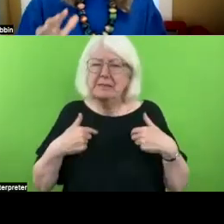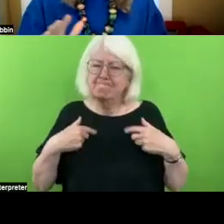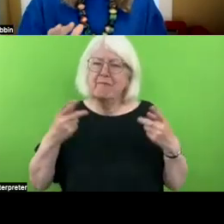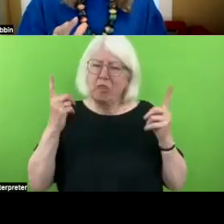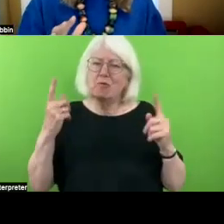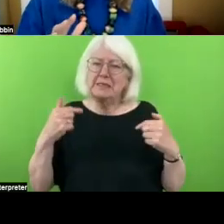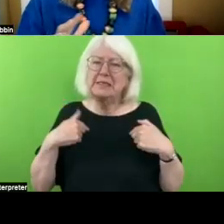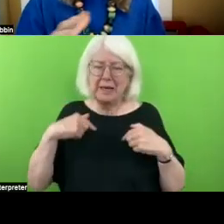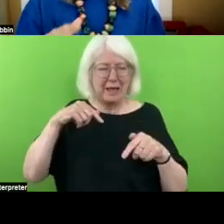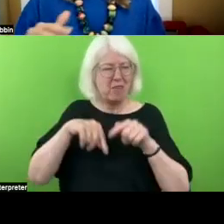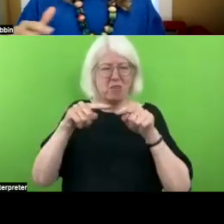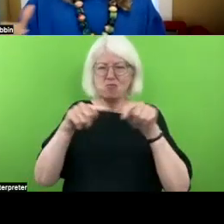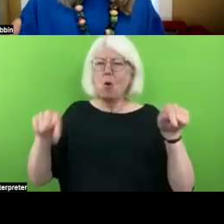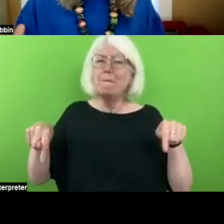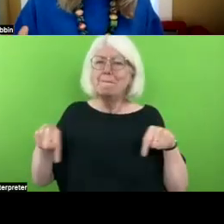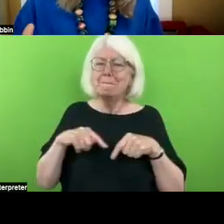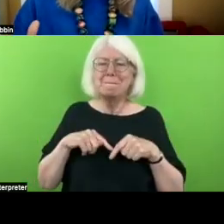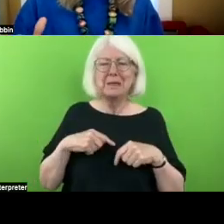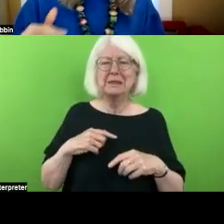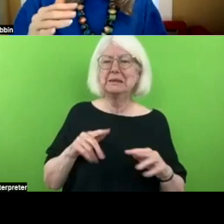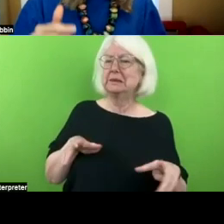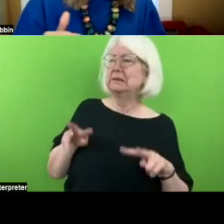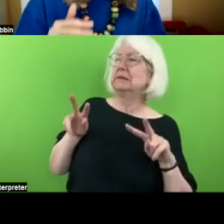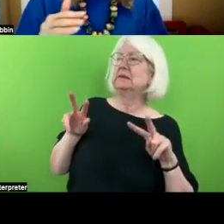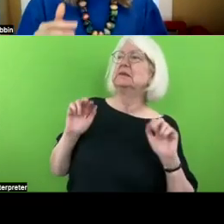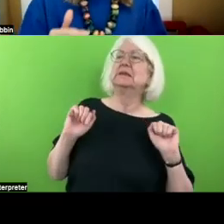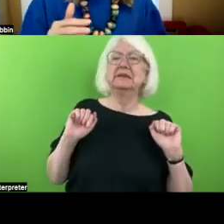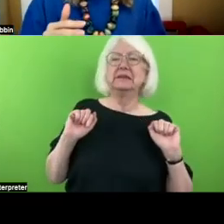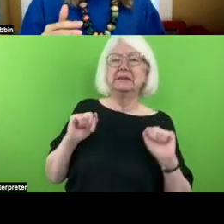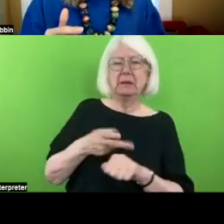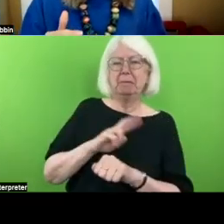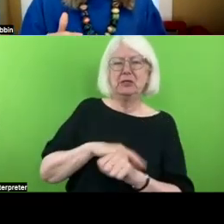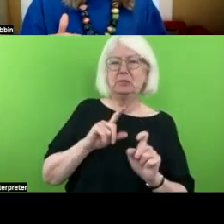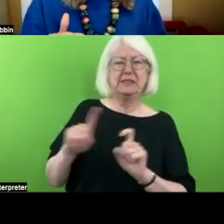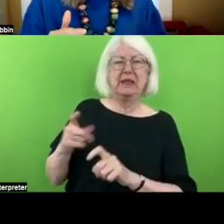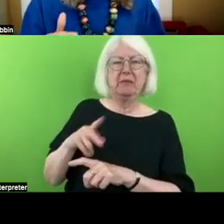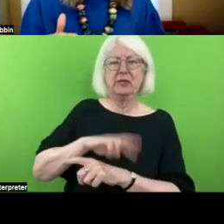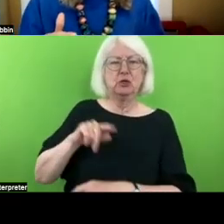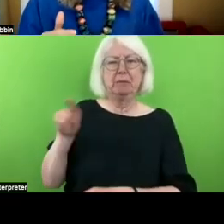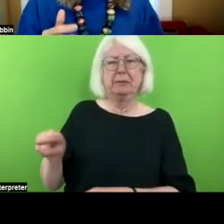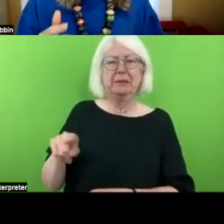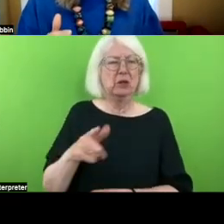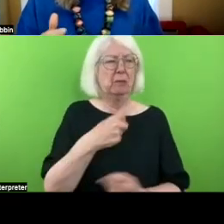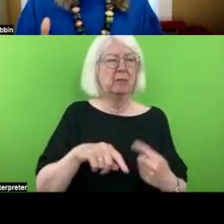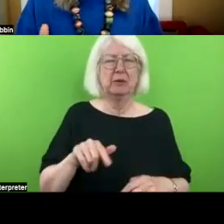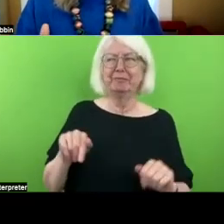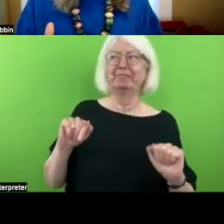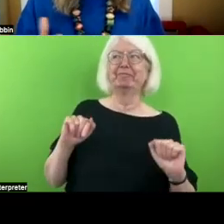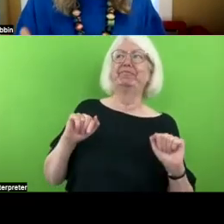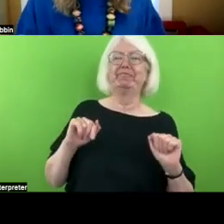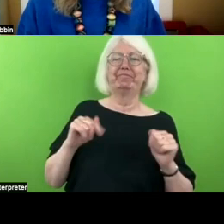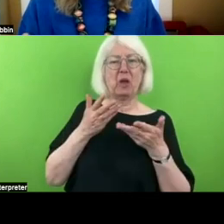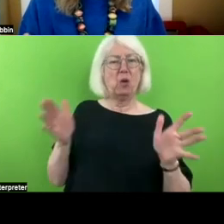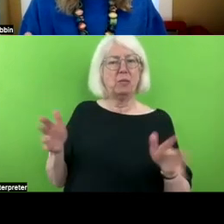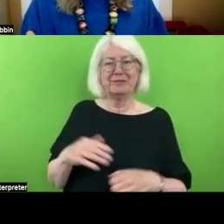in the room. The bishop was still the bishop, and actually that seems to be having an effect on people's willingness to be open and honest or